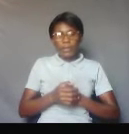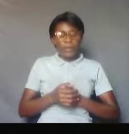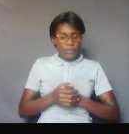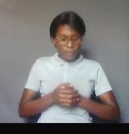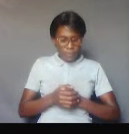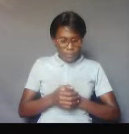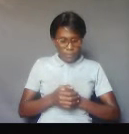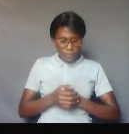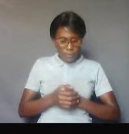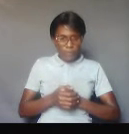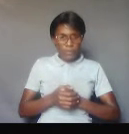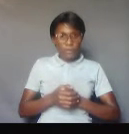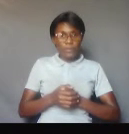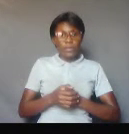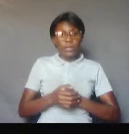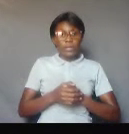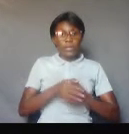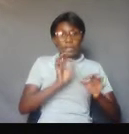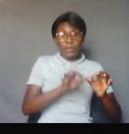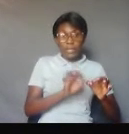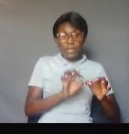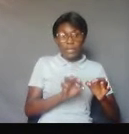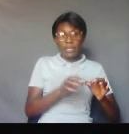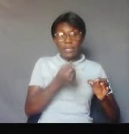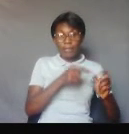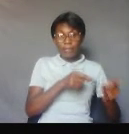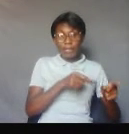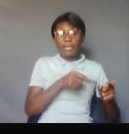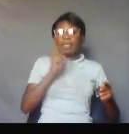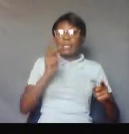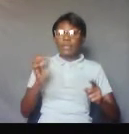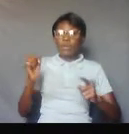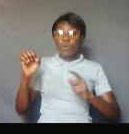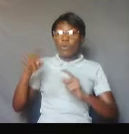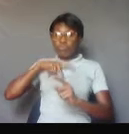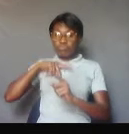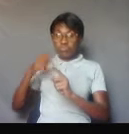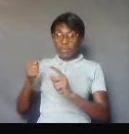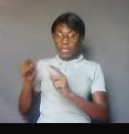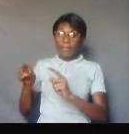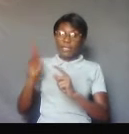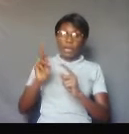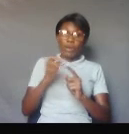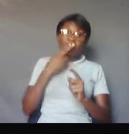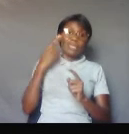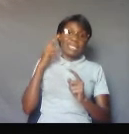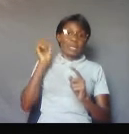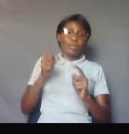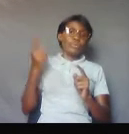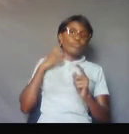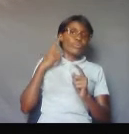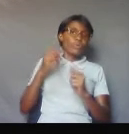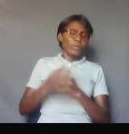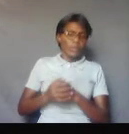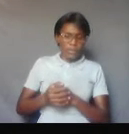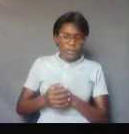And this is sort of 101 Bible study sort of thing. So we need to think about the world behind the text and the world of the author. We need to